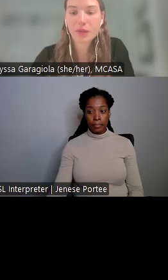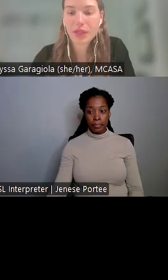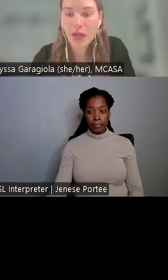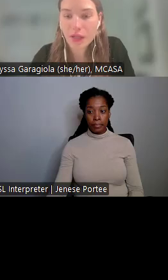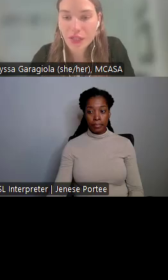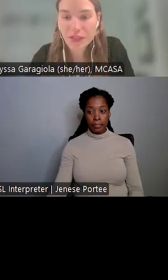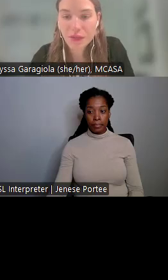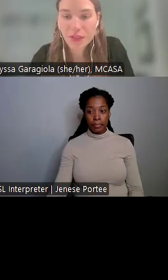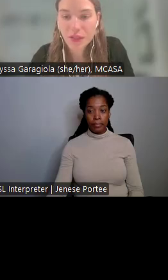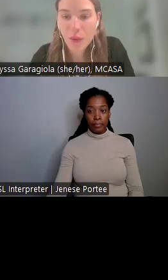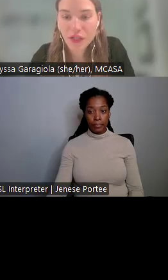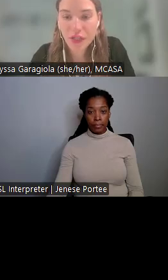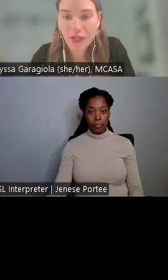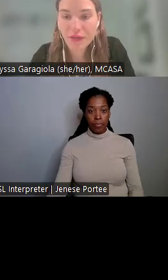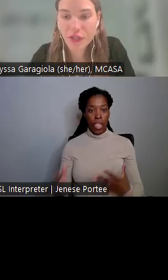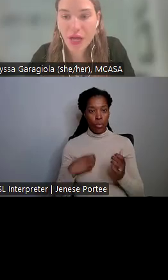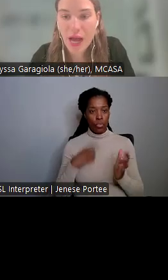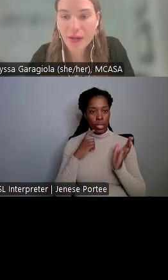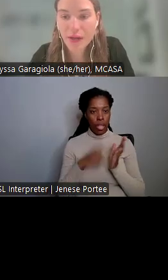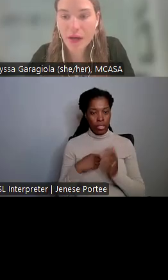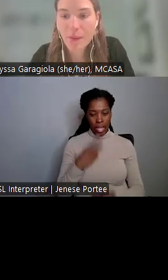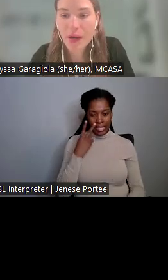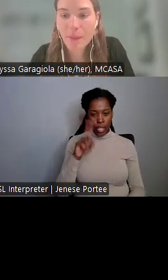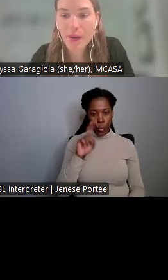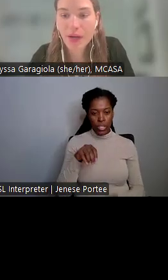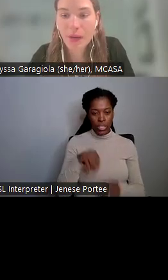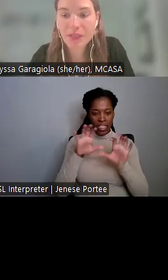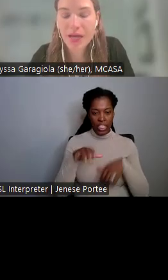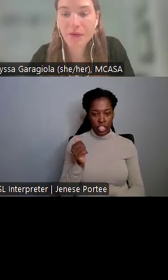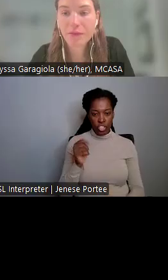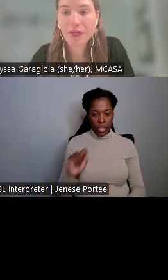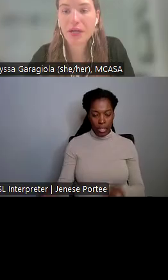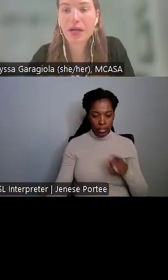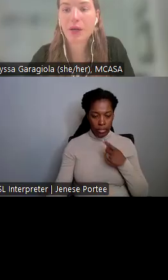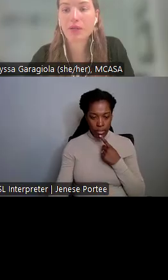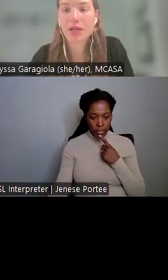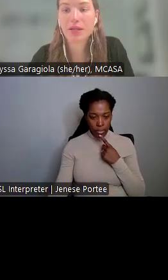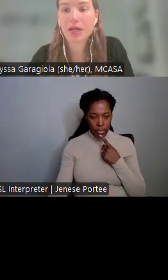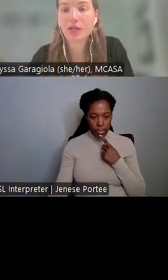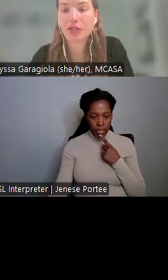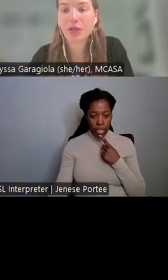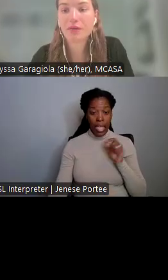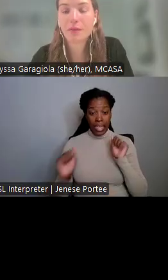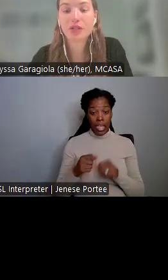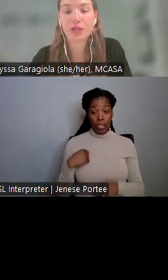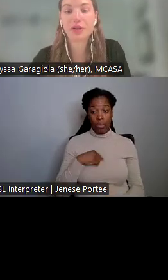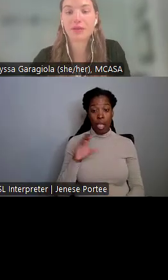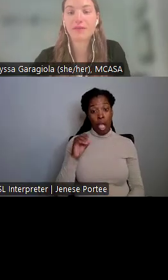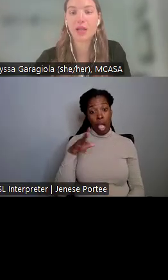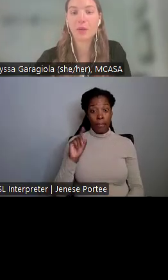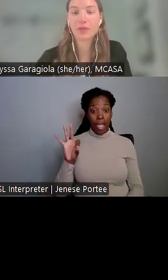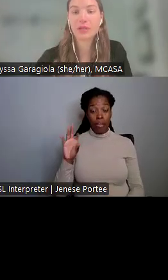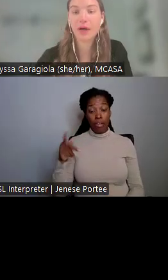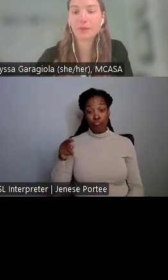And I also want to acknowledge, I do see this question in the chat about opting out of PREA. I will send additional information